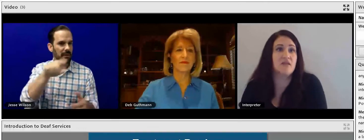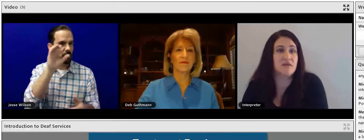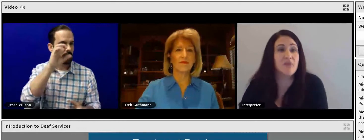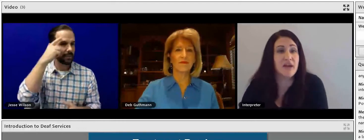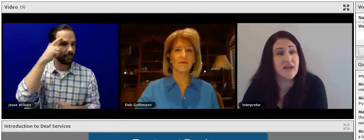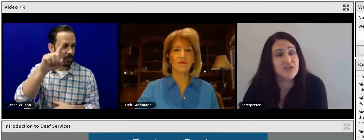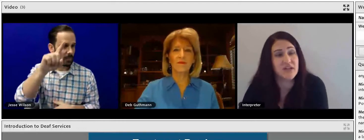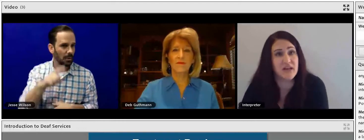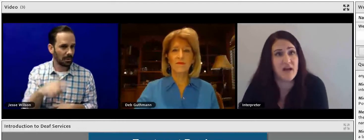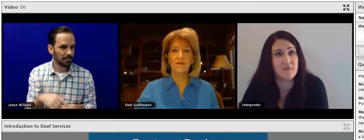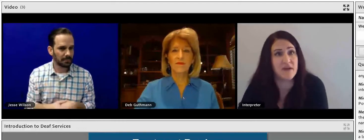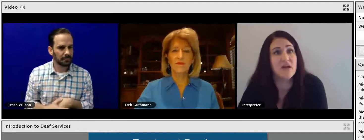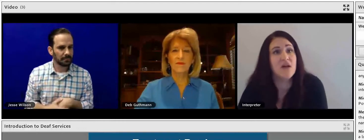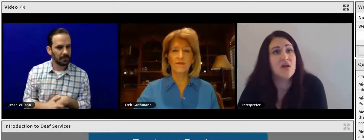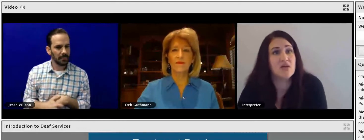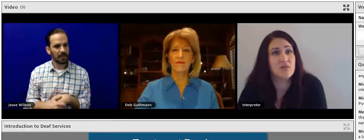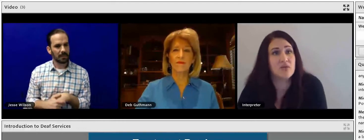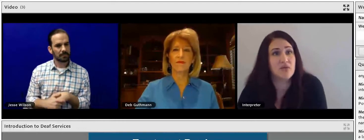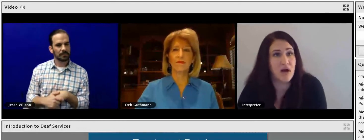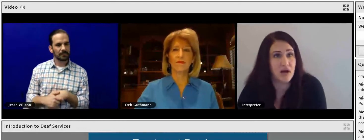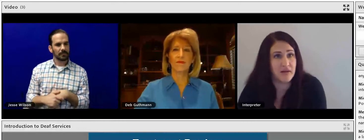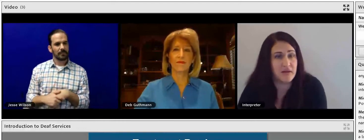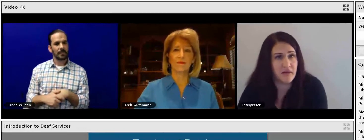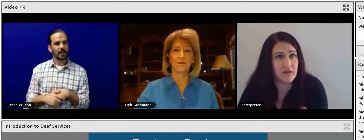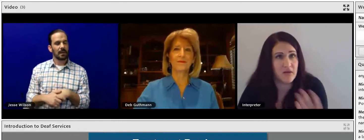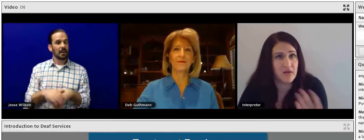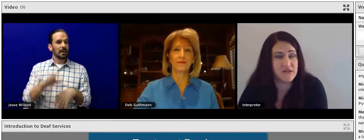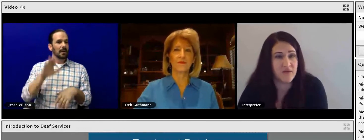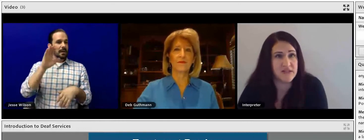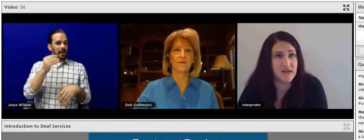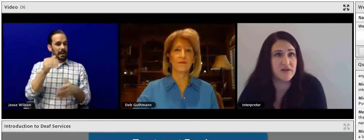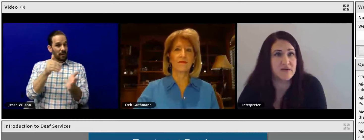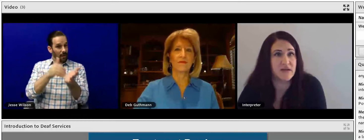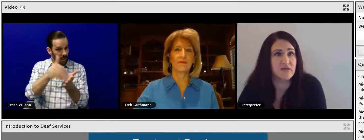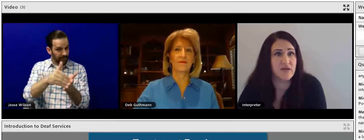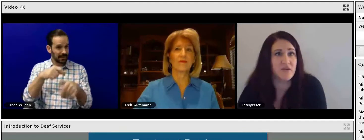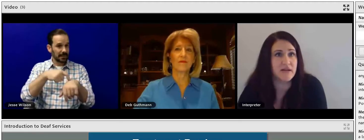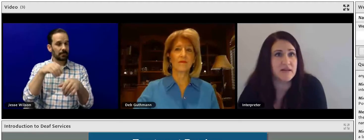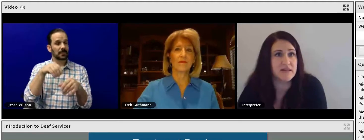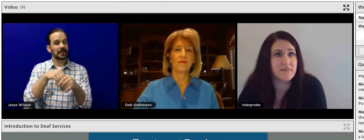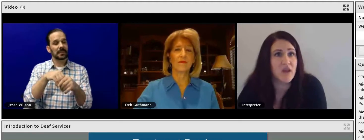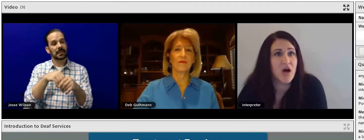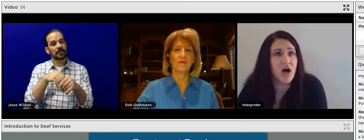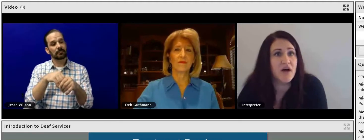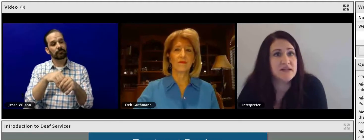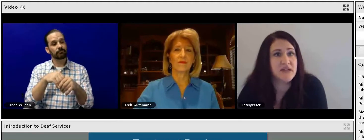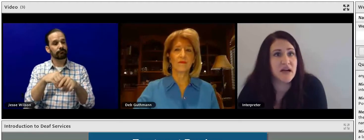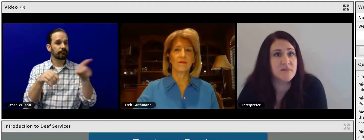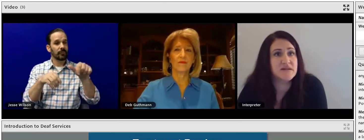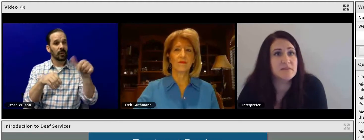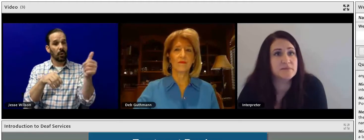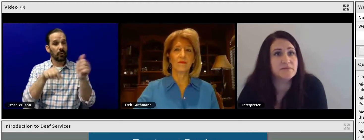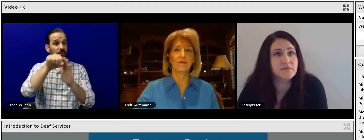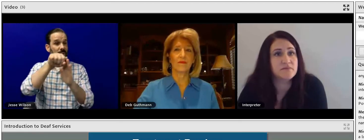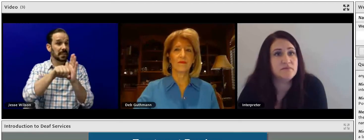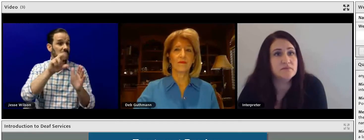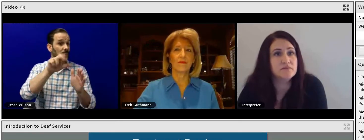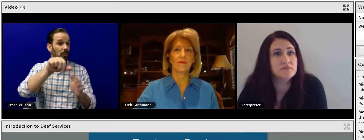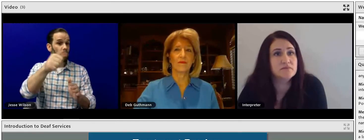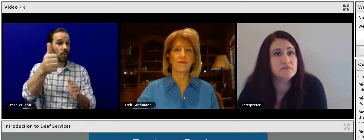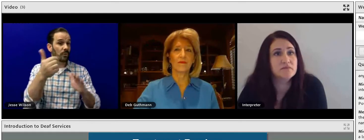so that way that comprehension can happen through those different materials and through that awareness.